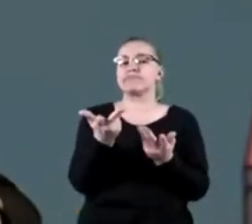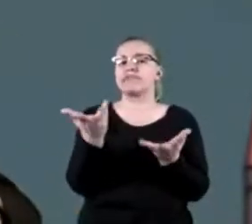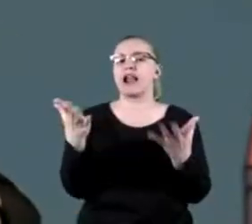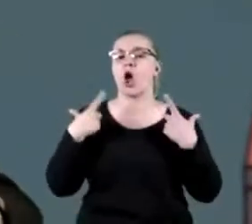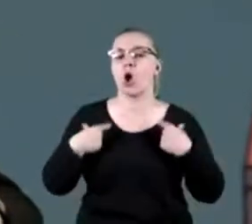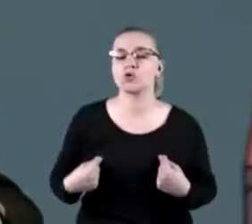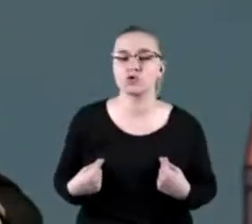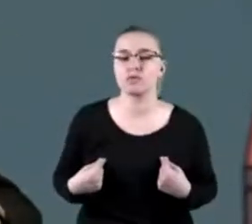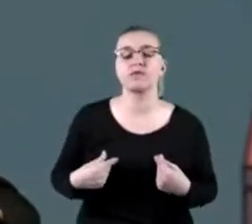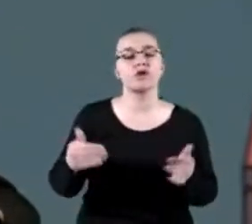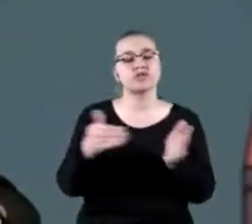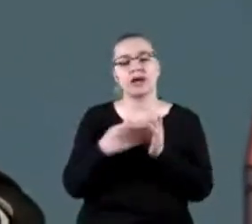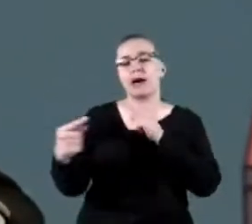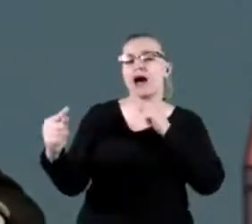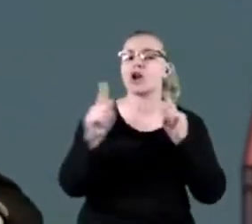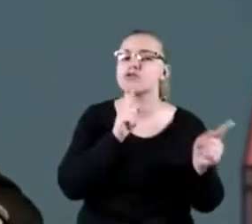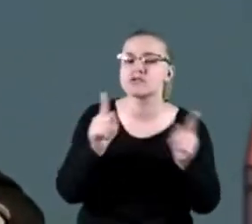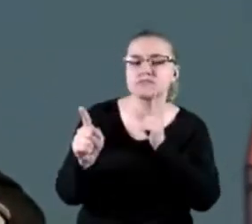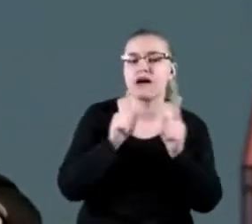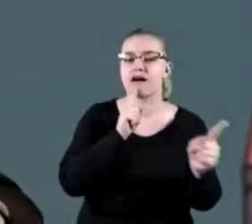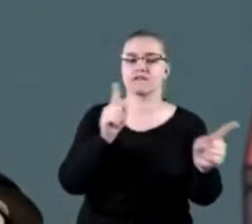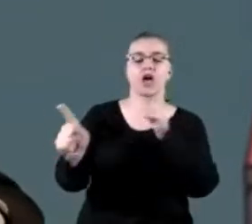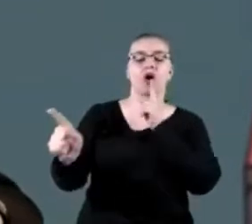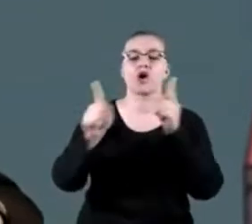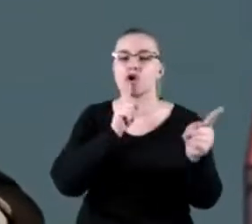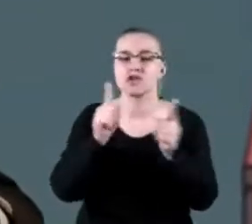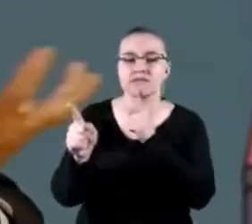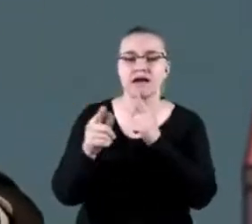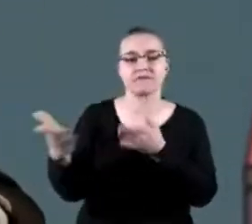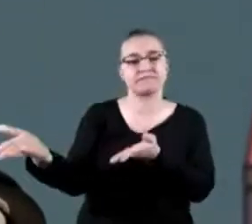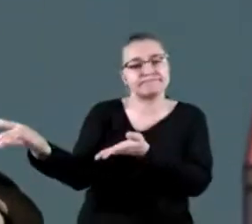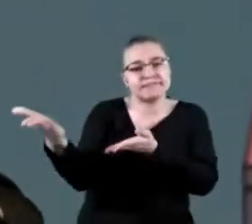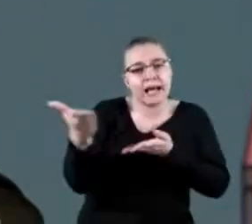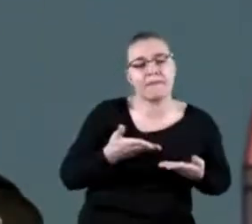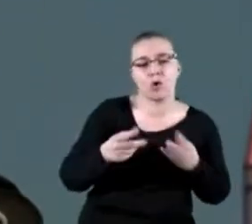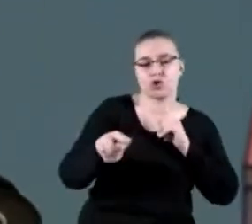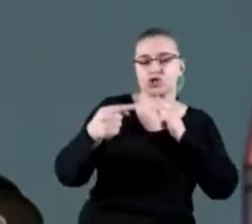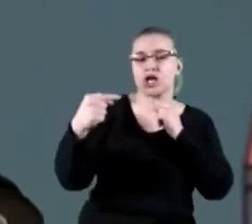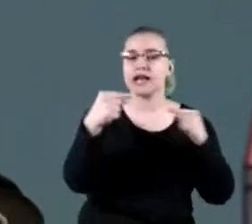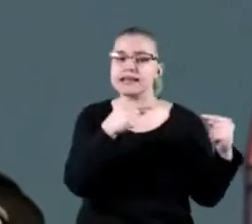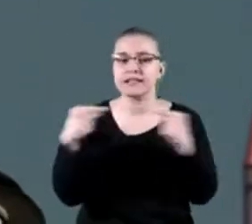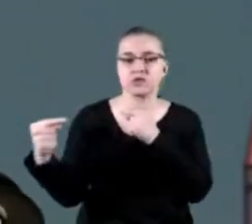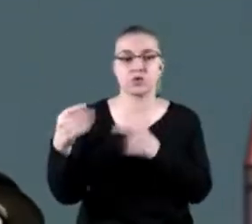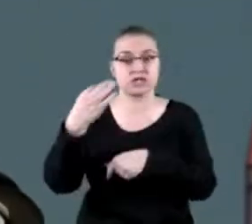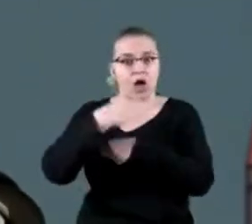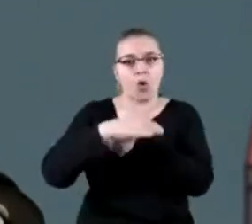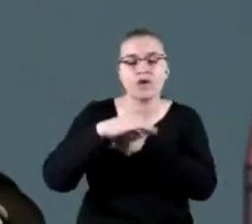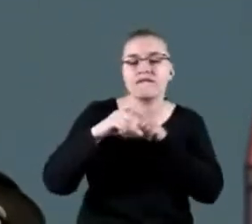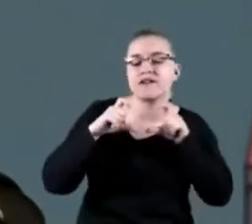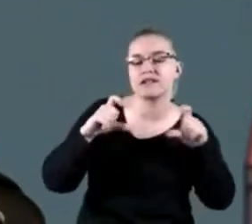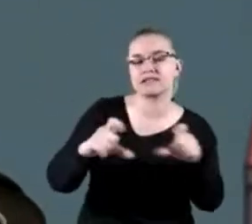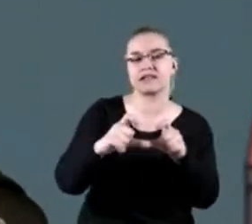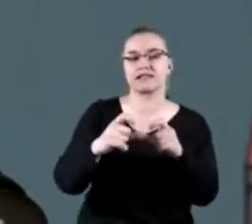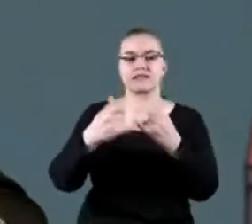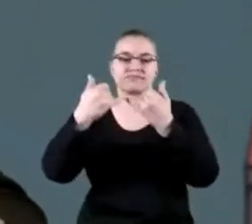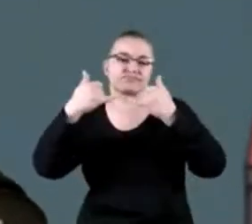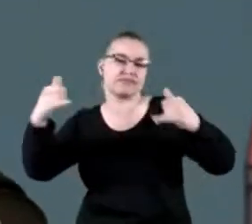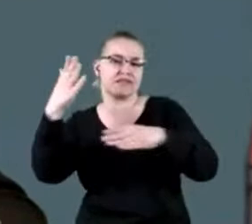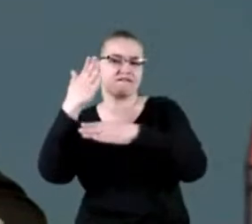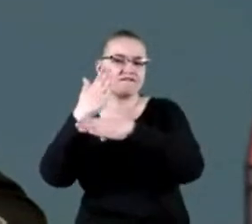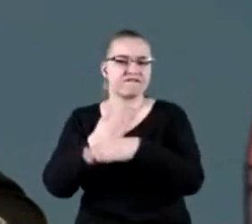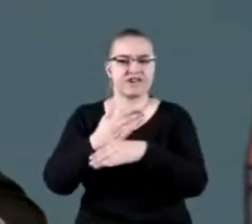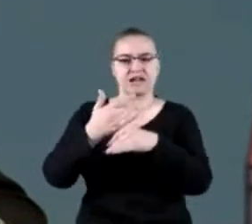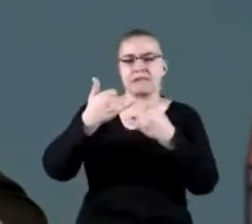government, and we need to include also the global perspective, because we have a lot of knowledge that is coming from other sites in the